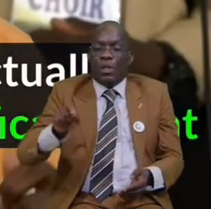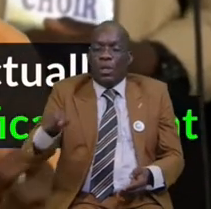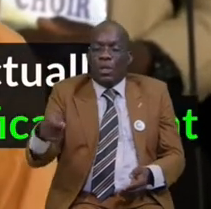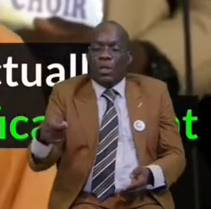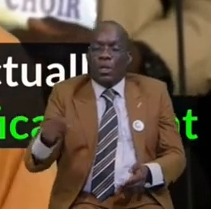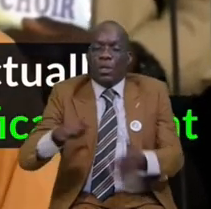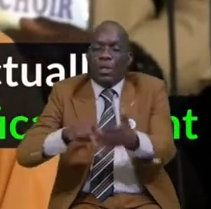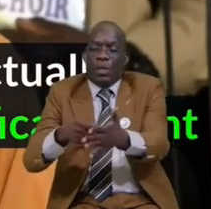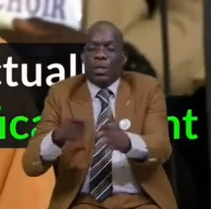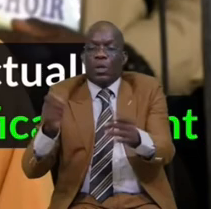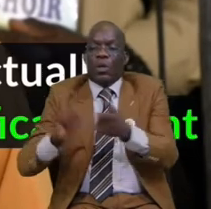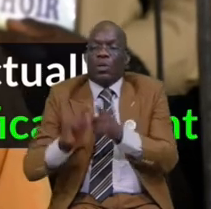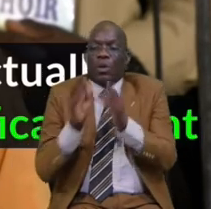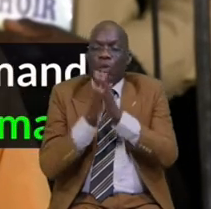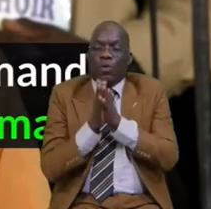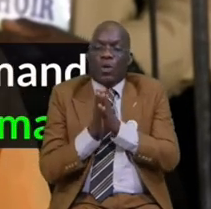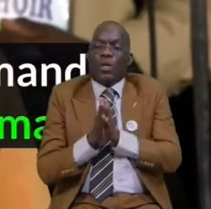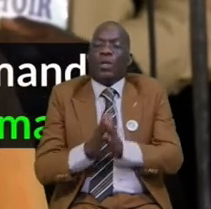pray effectually,